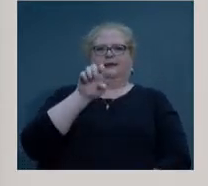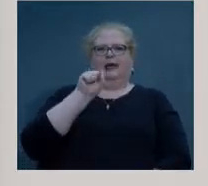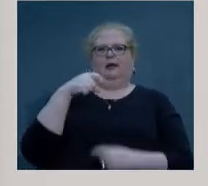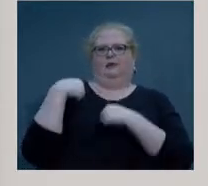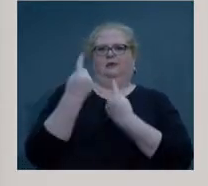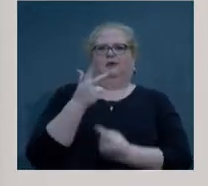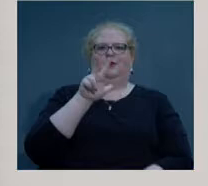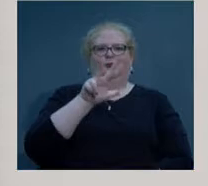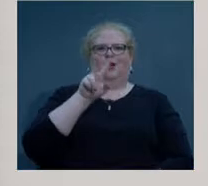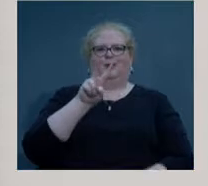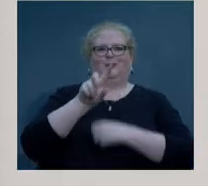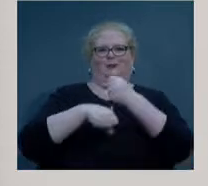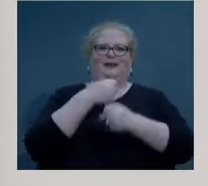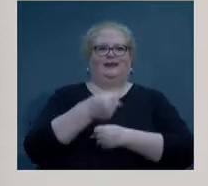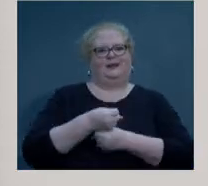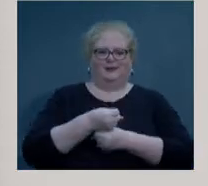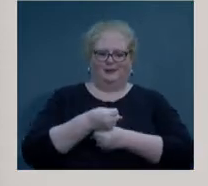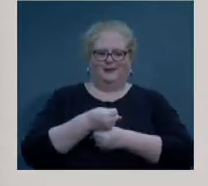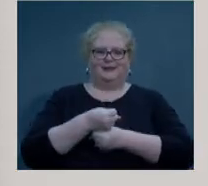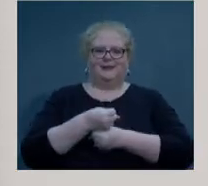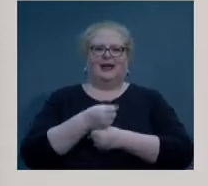years, and it is,